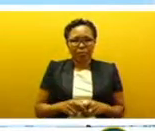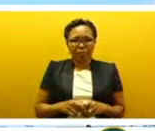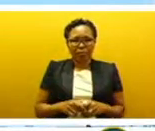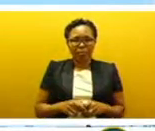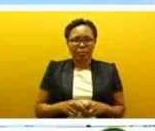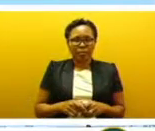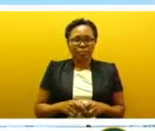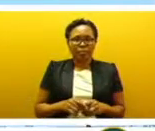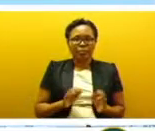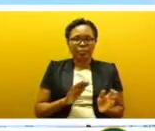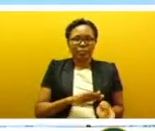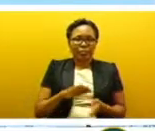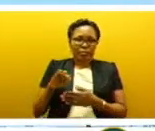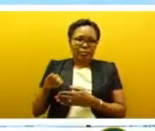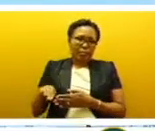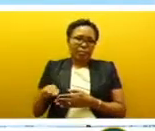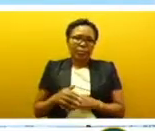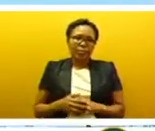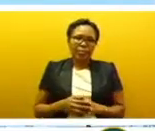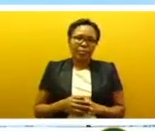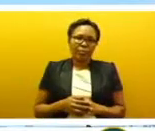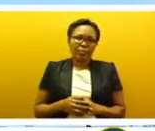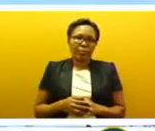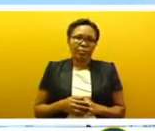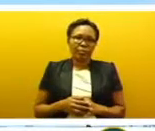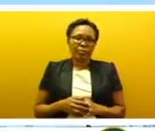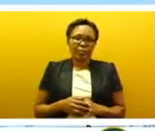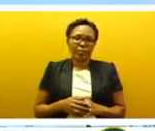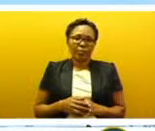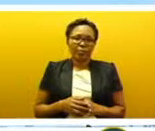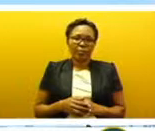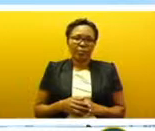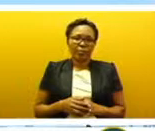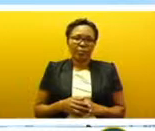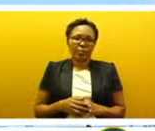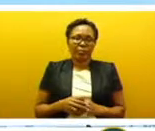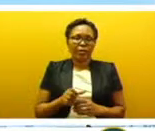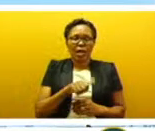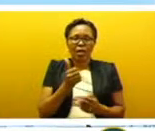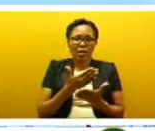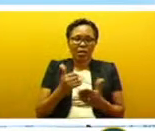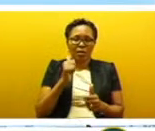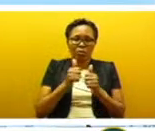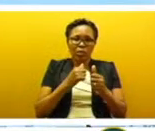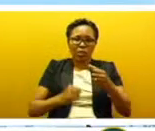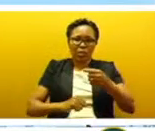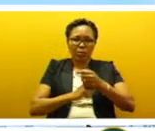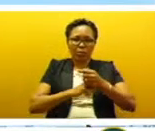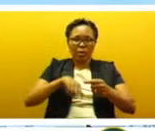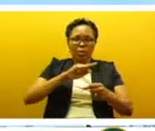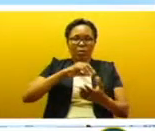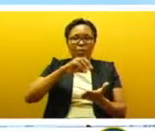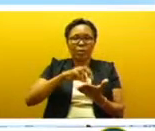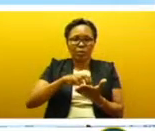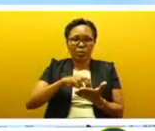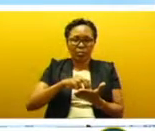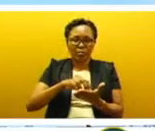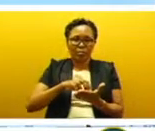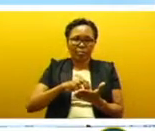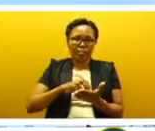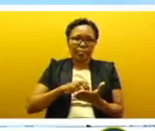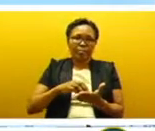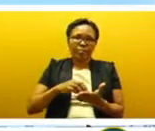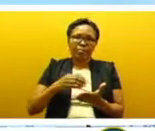When we go to the other thing that supports our position, there was a question